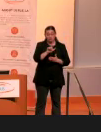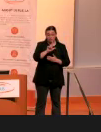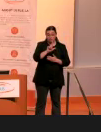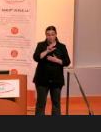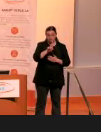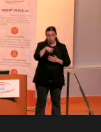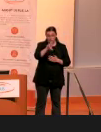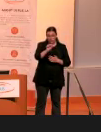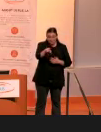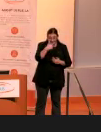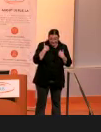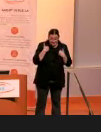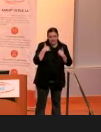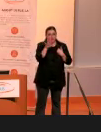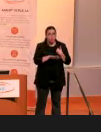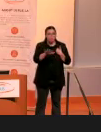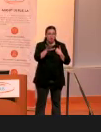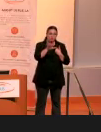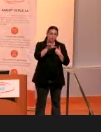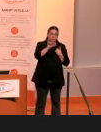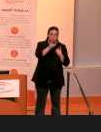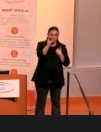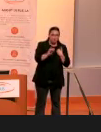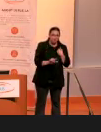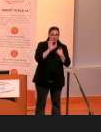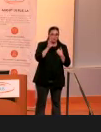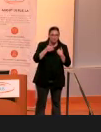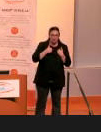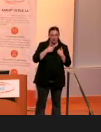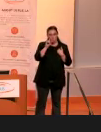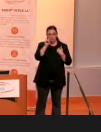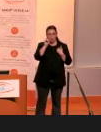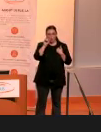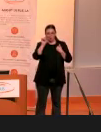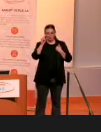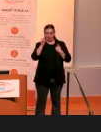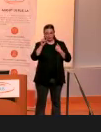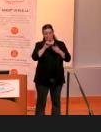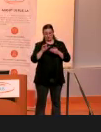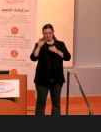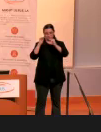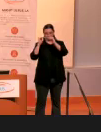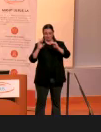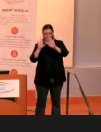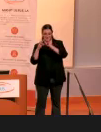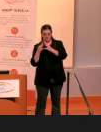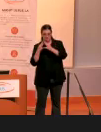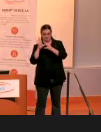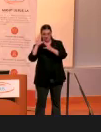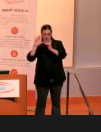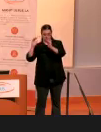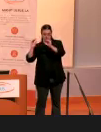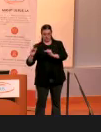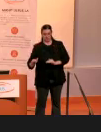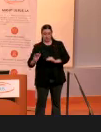10 to 12% of lupus patients have an affected first-degree relative with lupus. And